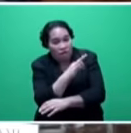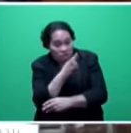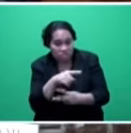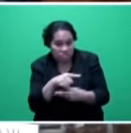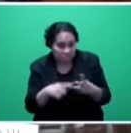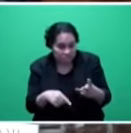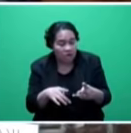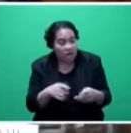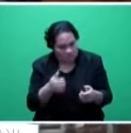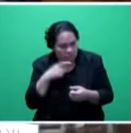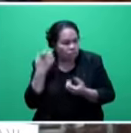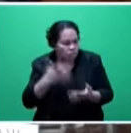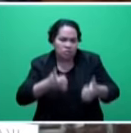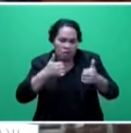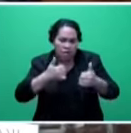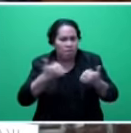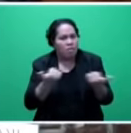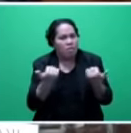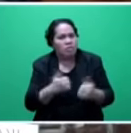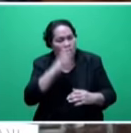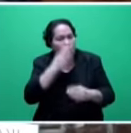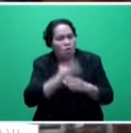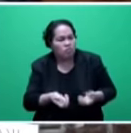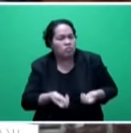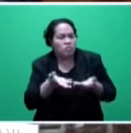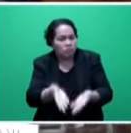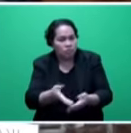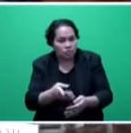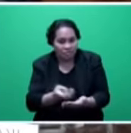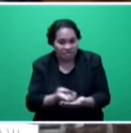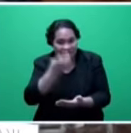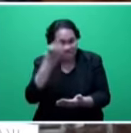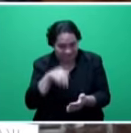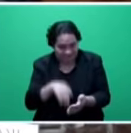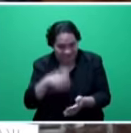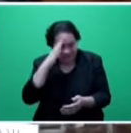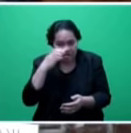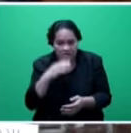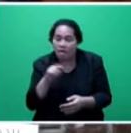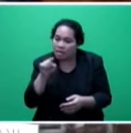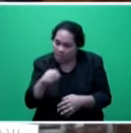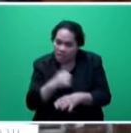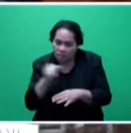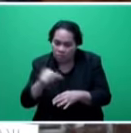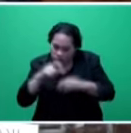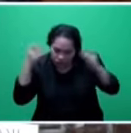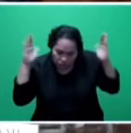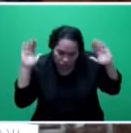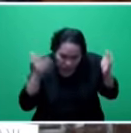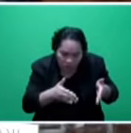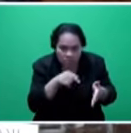they offer great hope for the economy and for the country. These sectors need special attention of the government so that